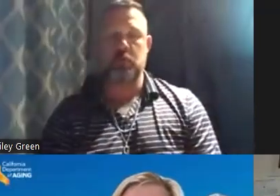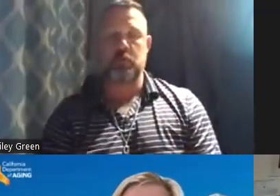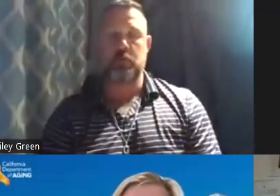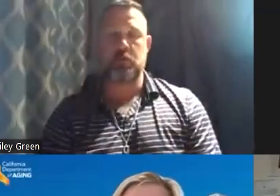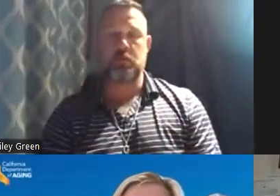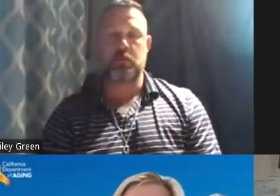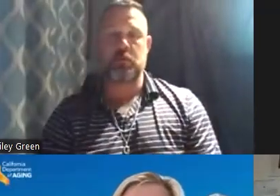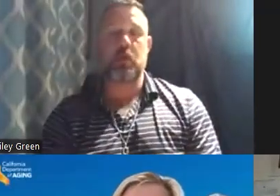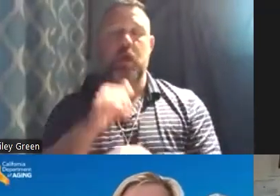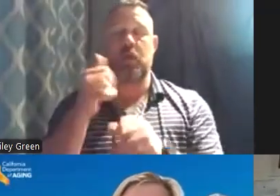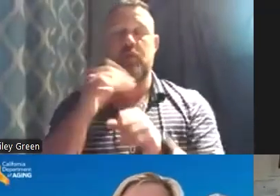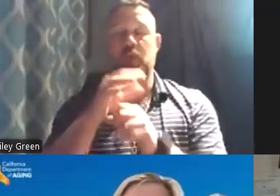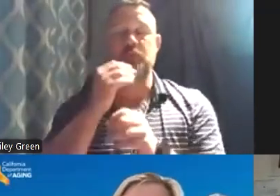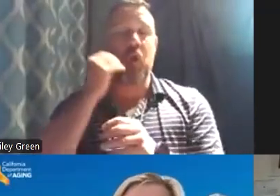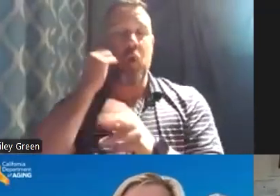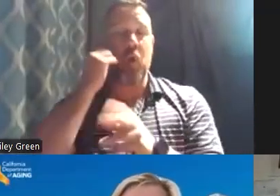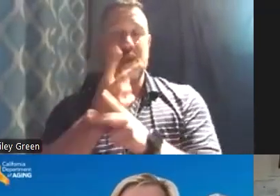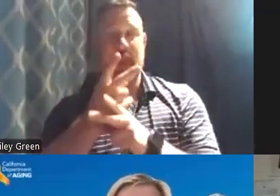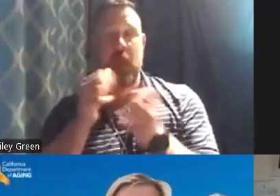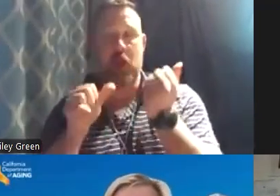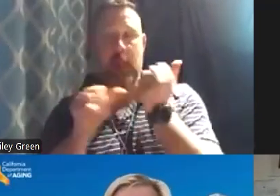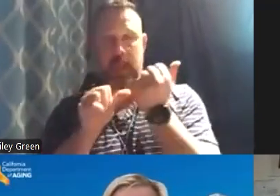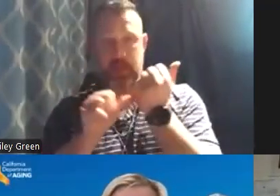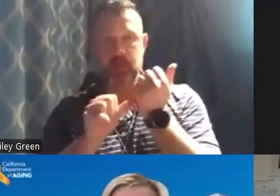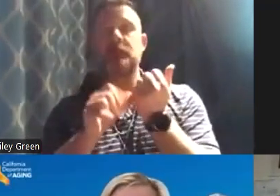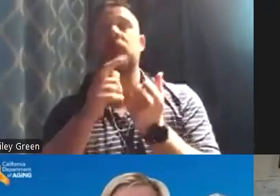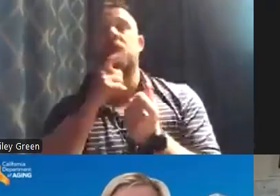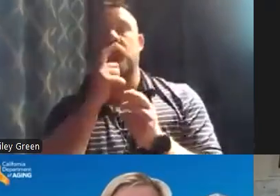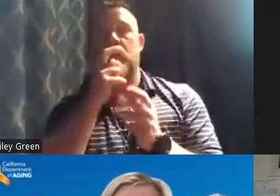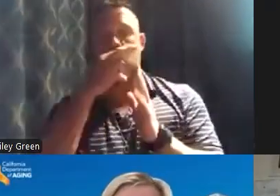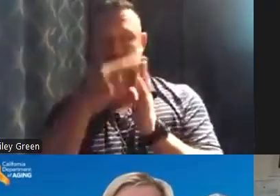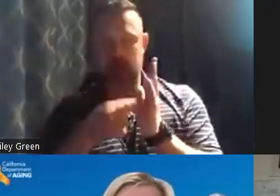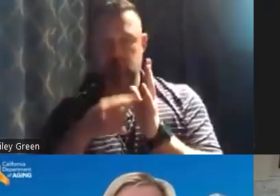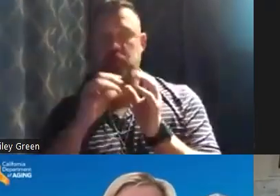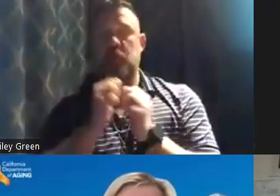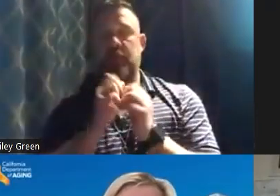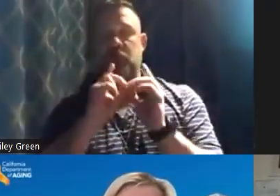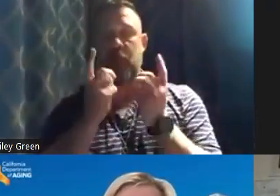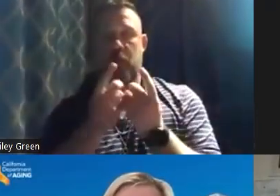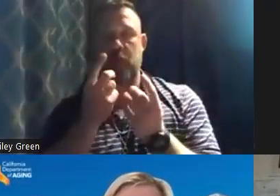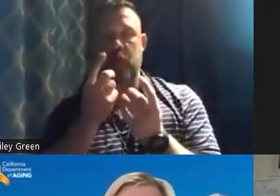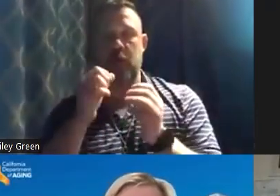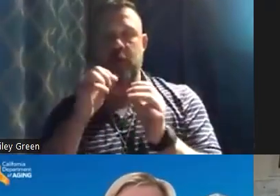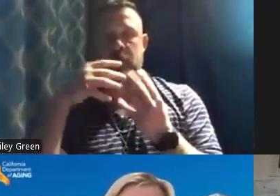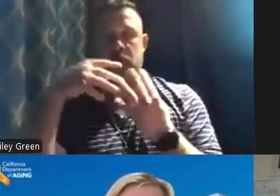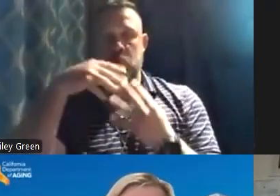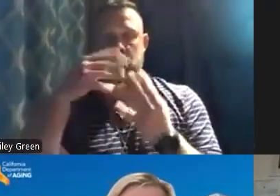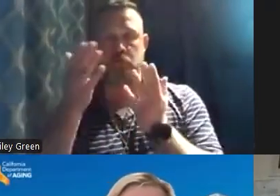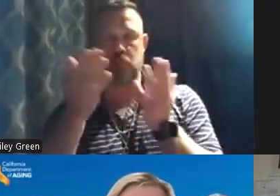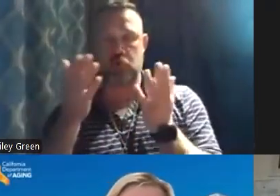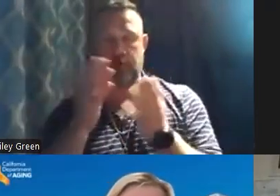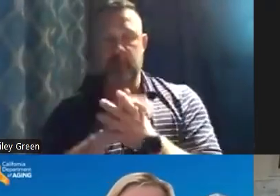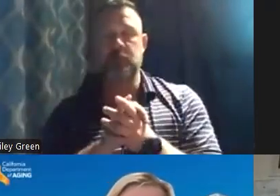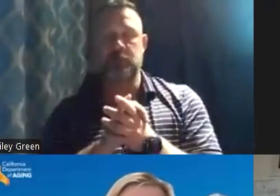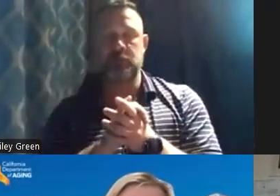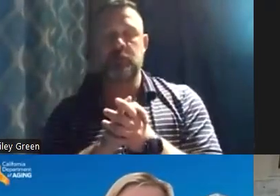is home care aides. These are the ones specifically registered with the Department of Social Services. We're trying to make sure